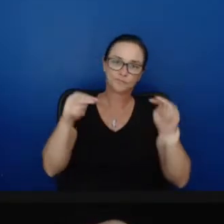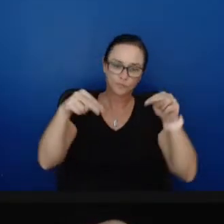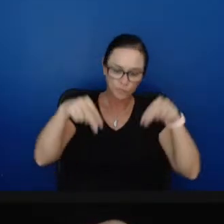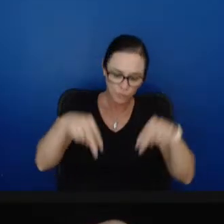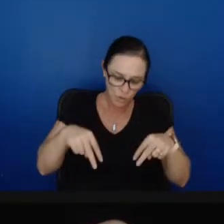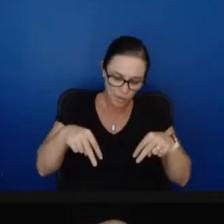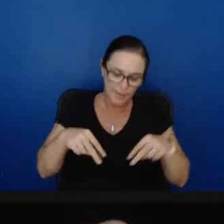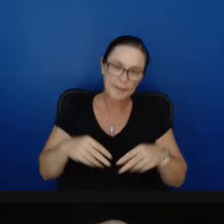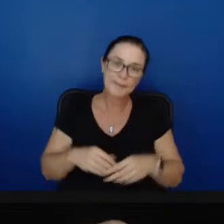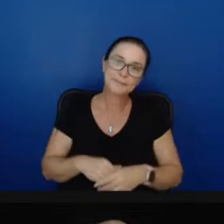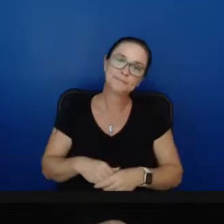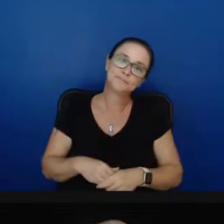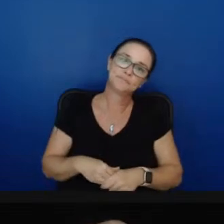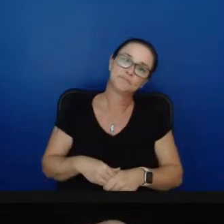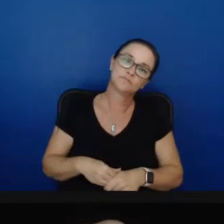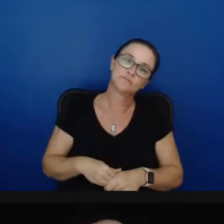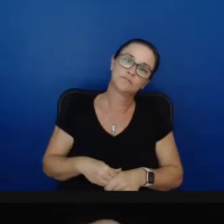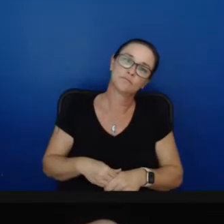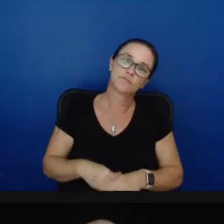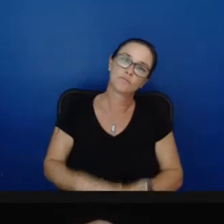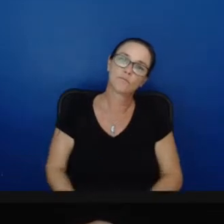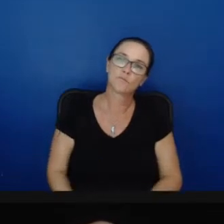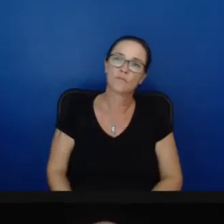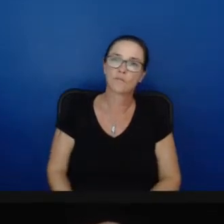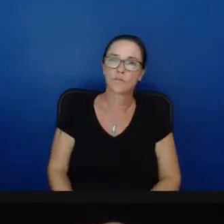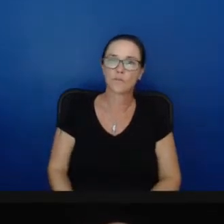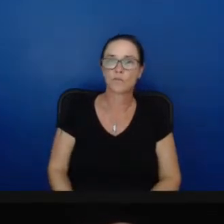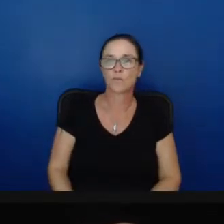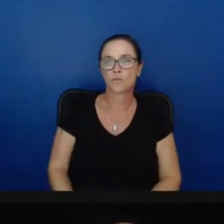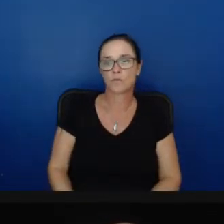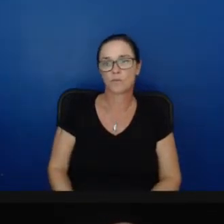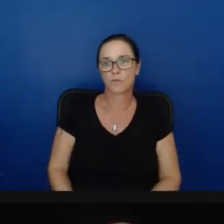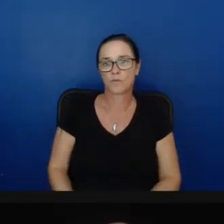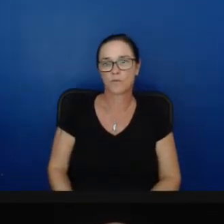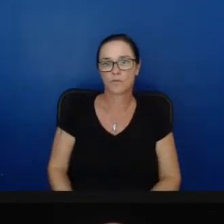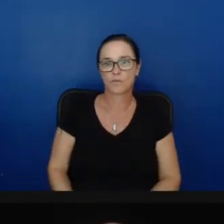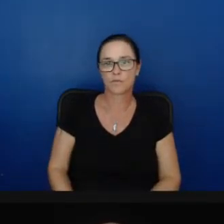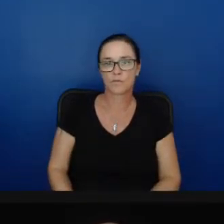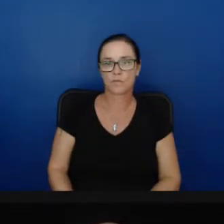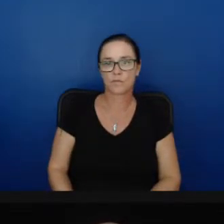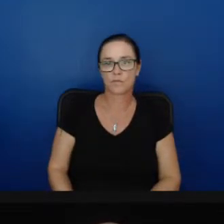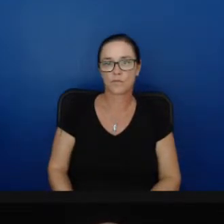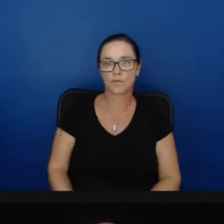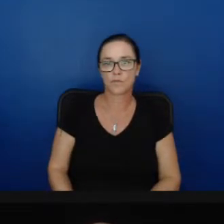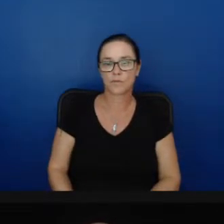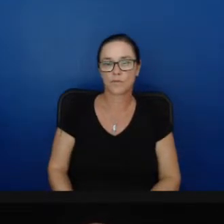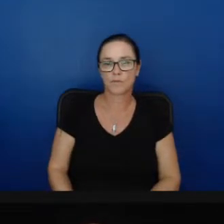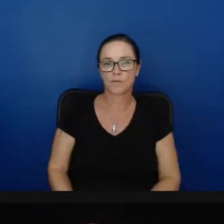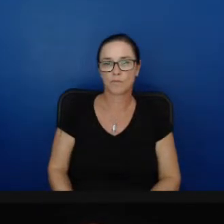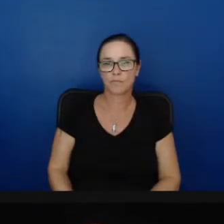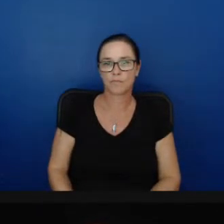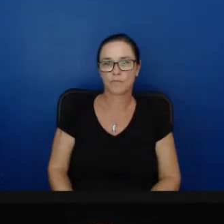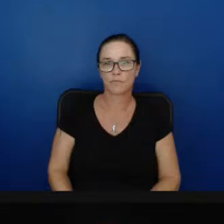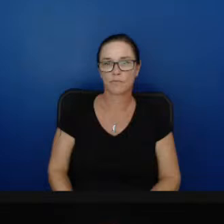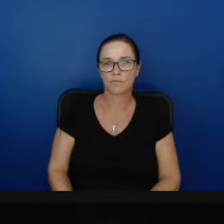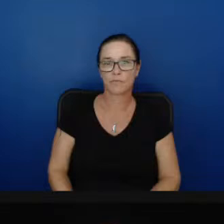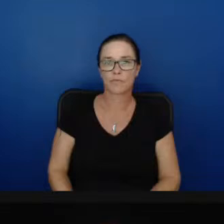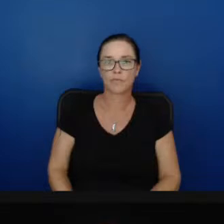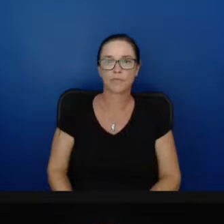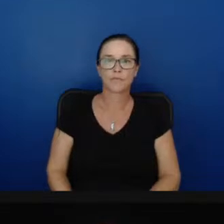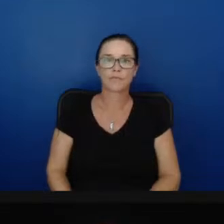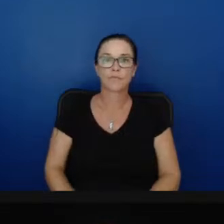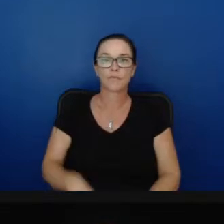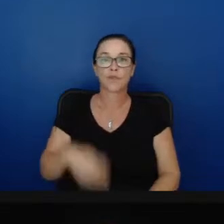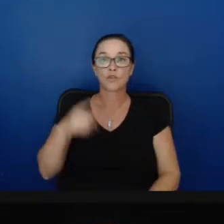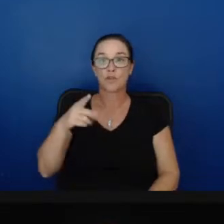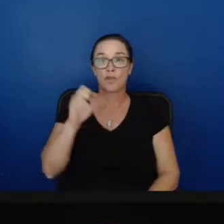lava, looking in skylights. Let's see if I can rotate this around enough to put it on the screen here. All right, look, that's what a